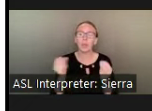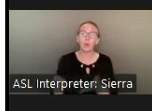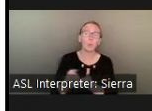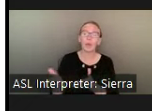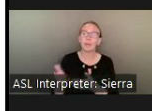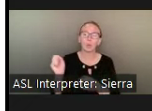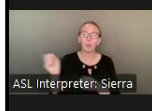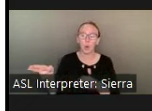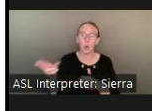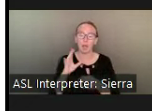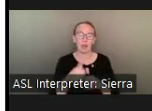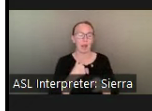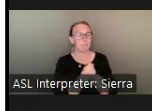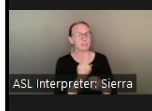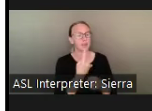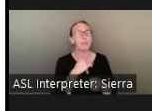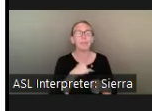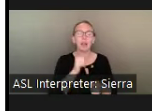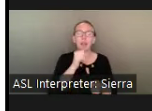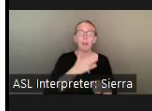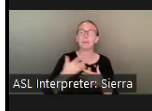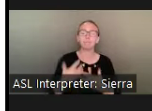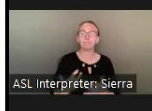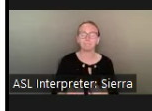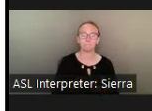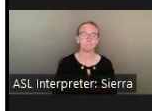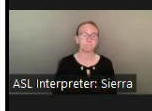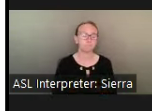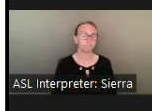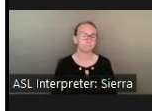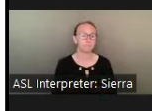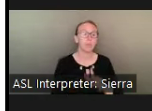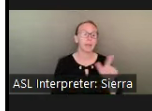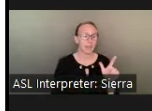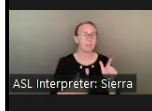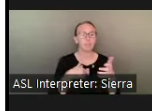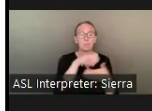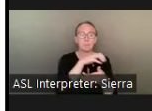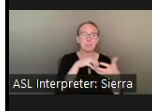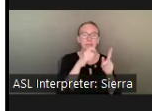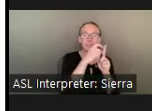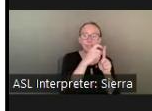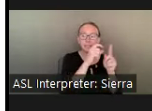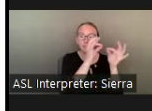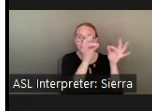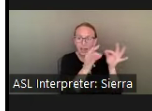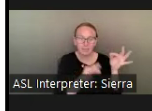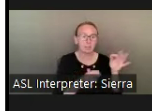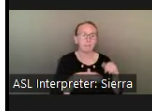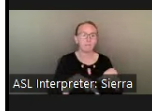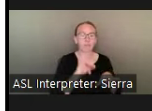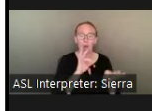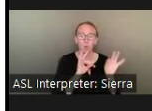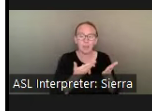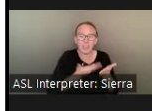I would have normally have made. So we've got on the left here, we've got a mix of text and found things, as well as I think a